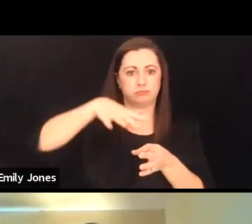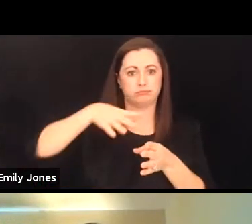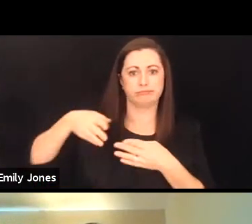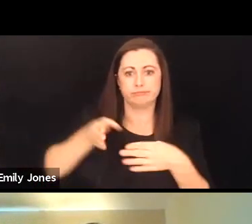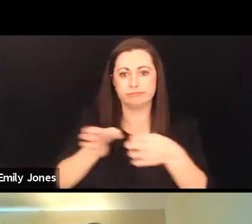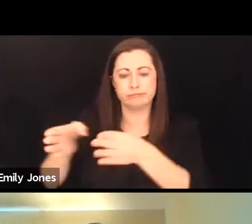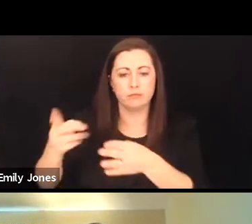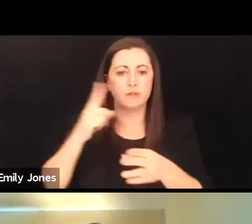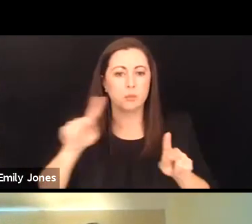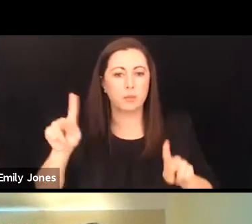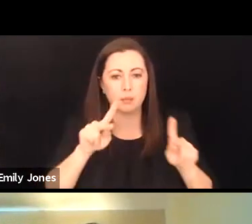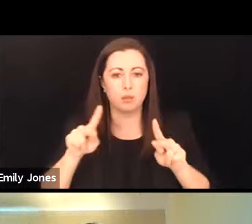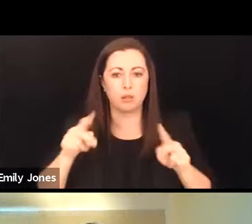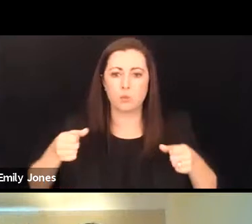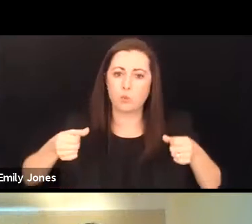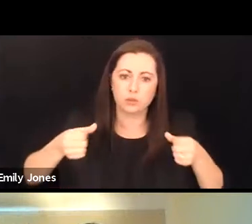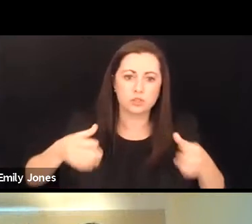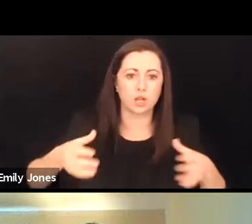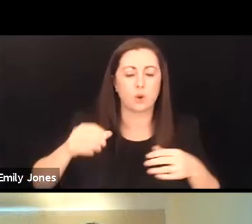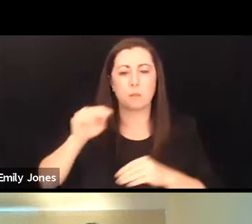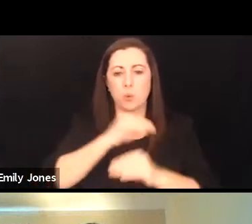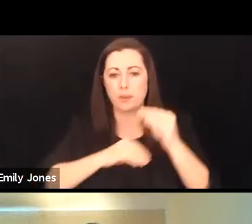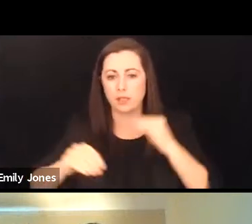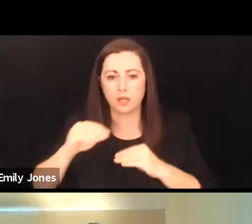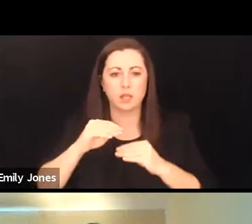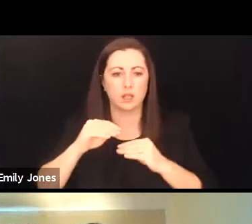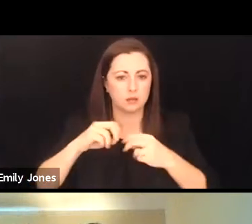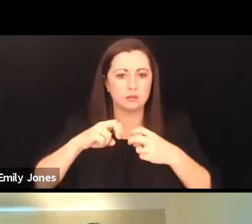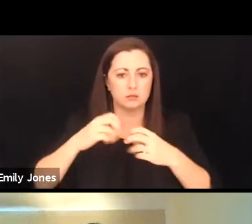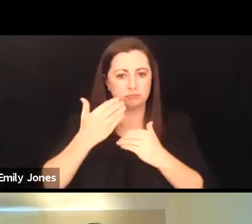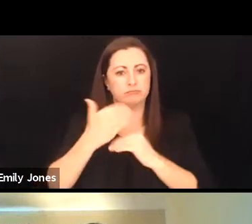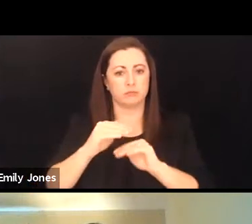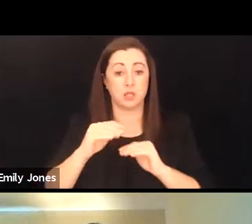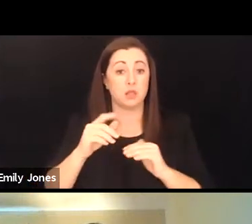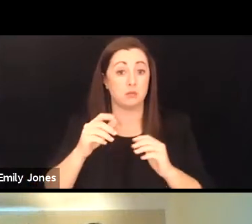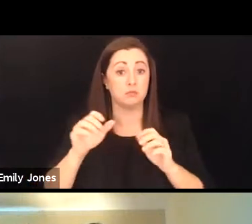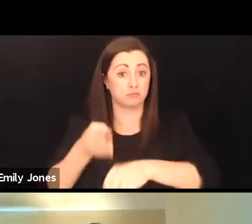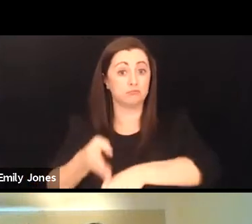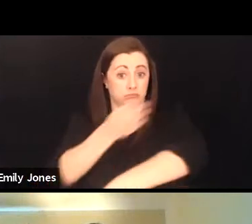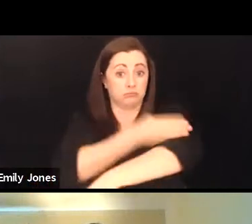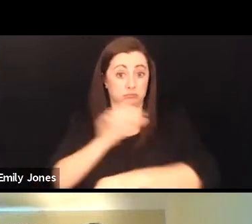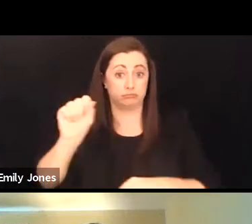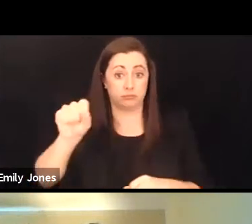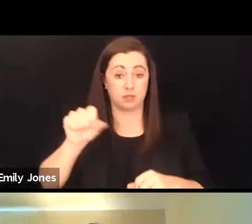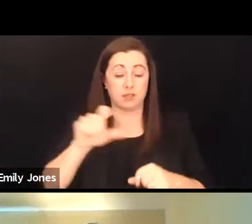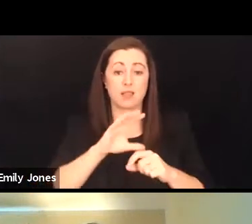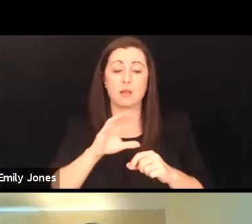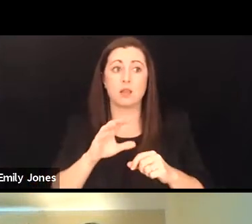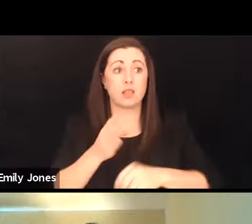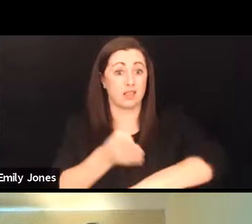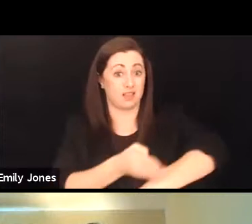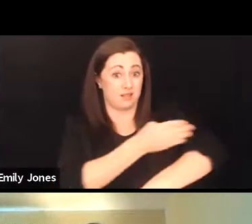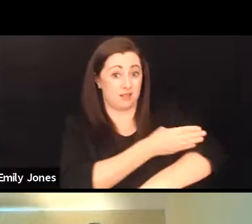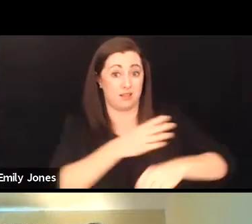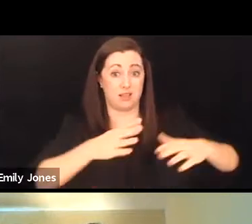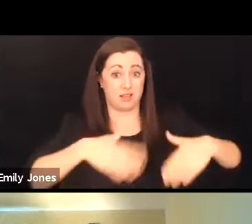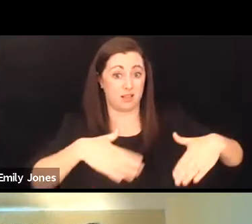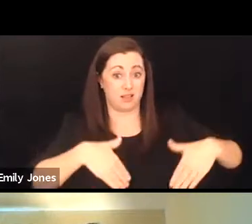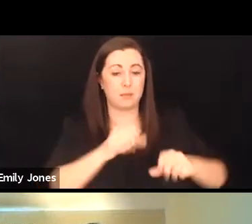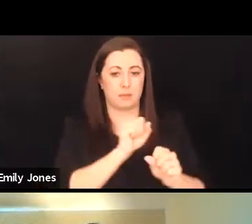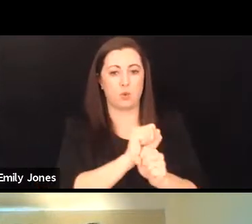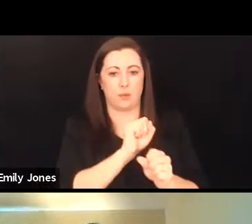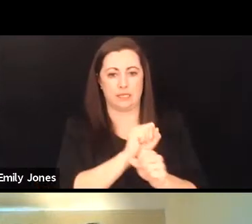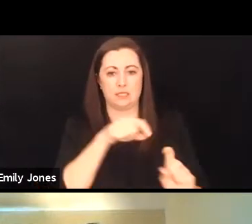impairments. So that's good. Where there hasn't been a lot of progress, of course, is, and the main topic here is around employment. And this